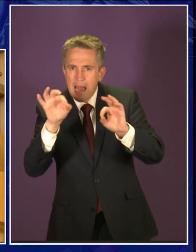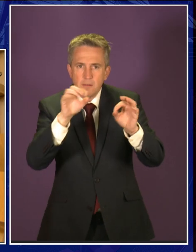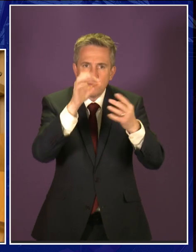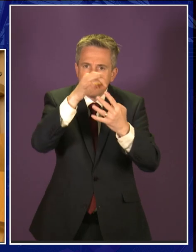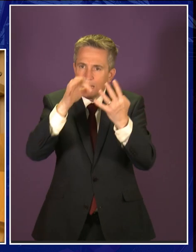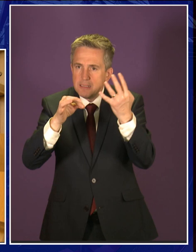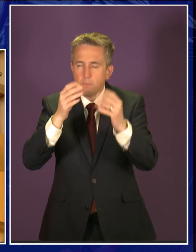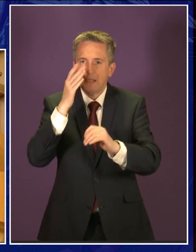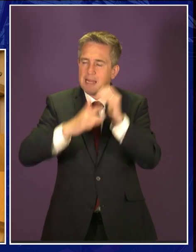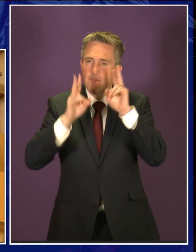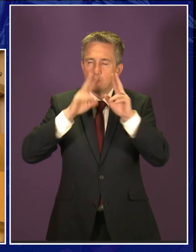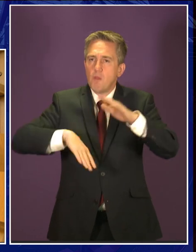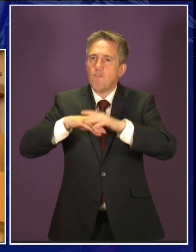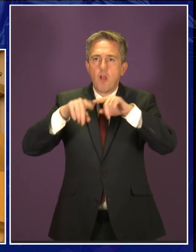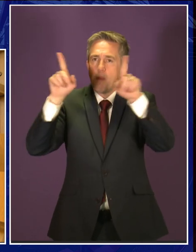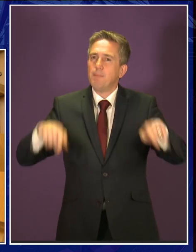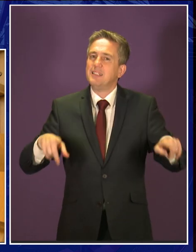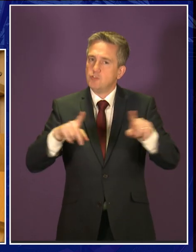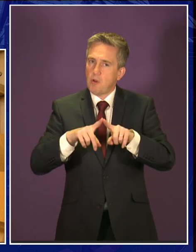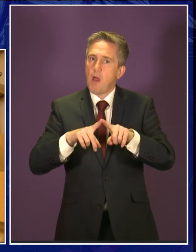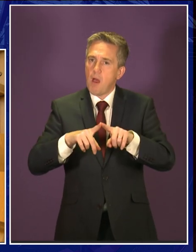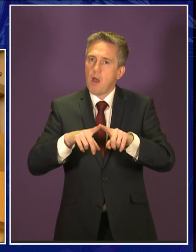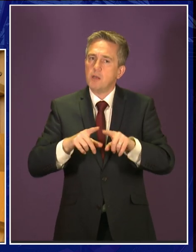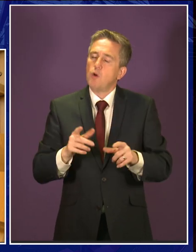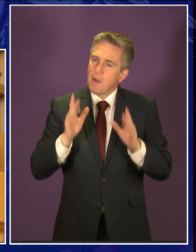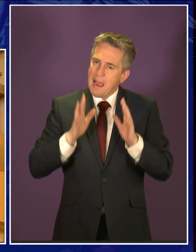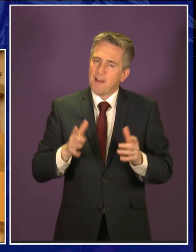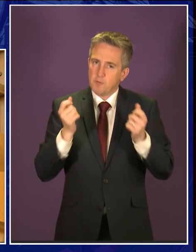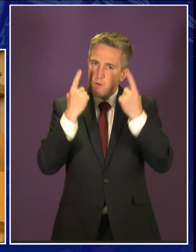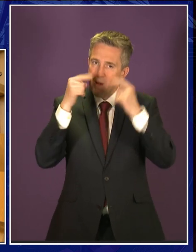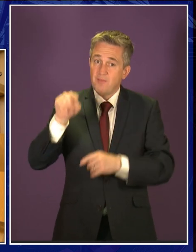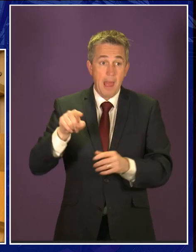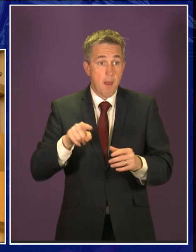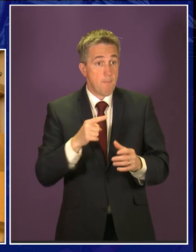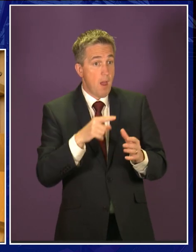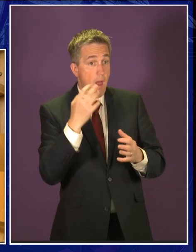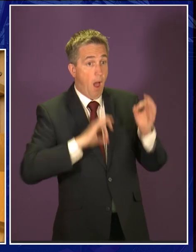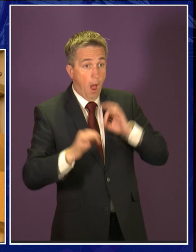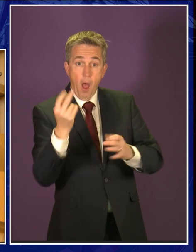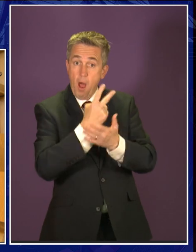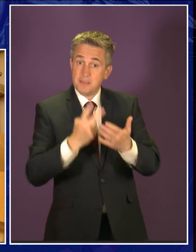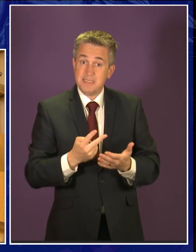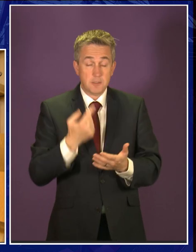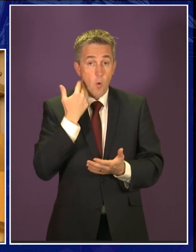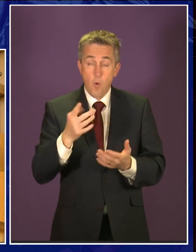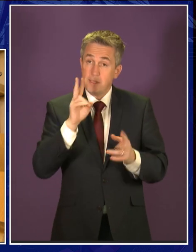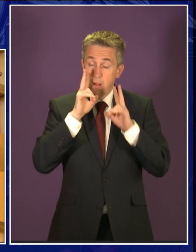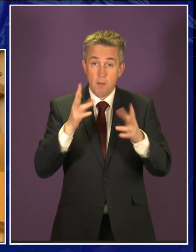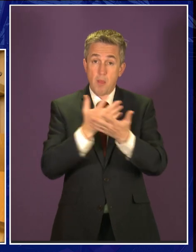picture, which is exactly what doctors need to do, is zoom in and zoom out, which is what artists do by nature. And